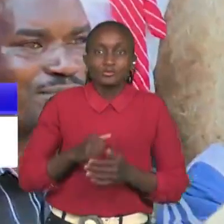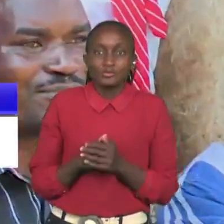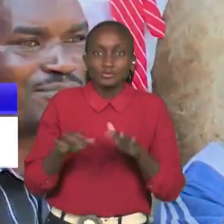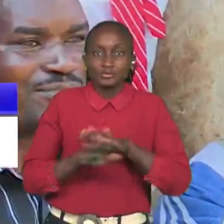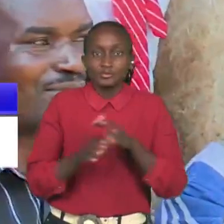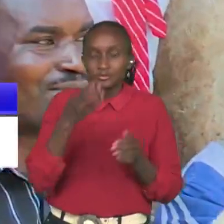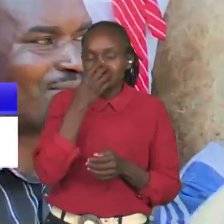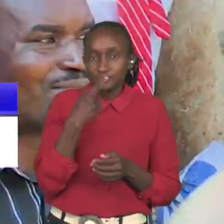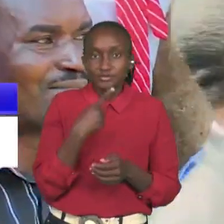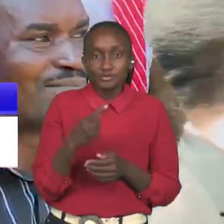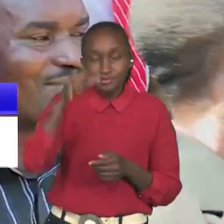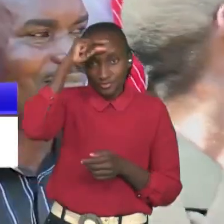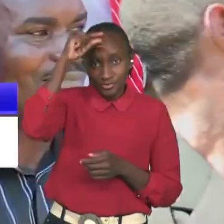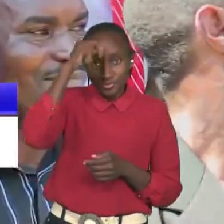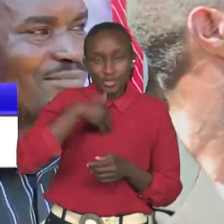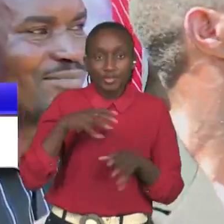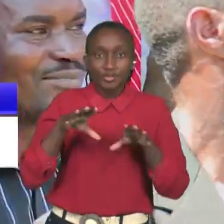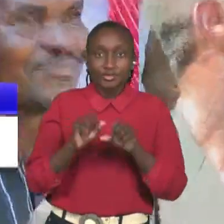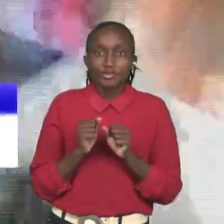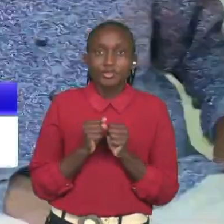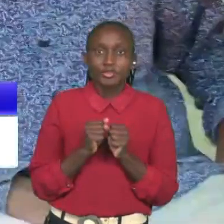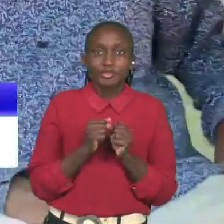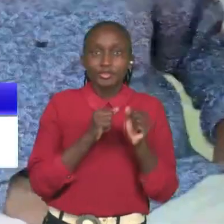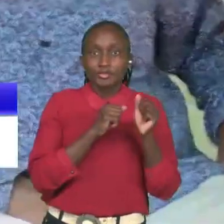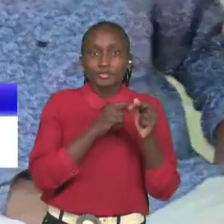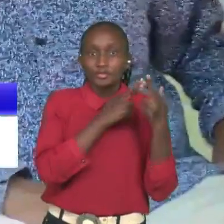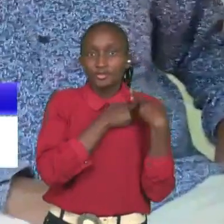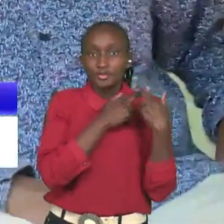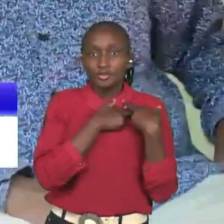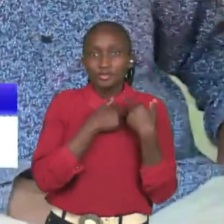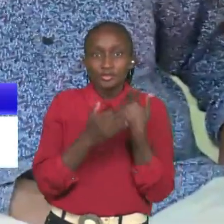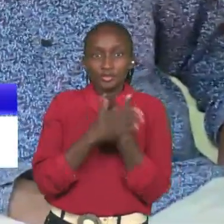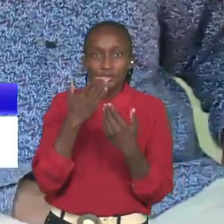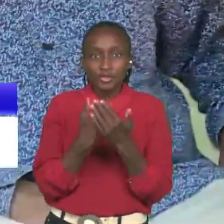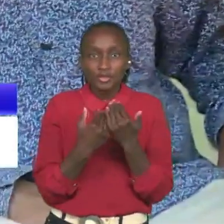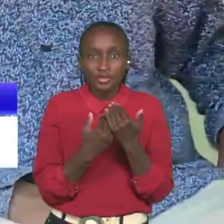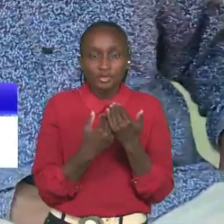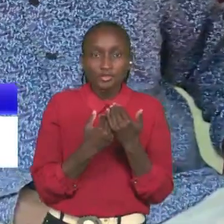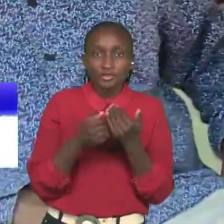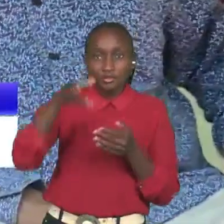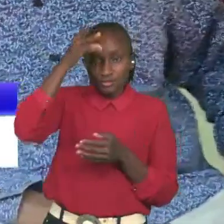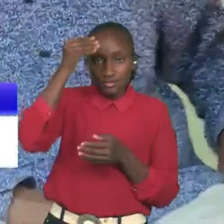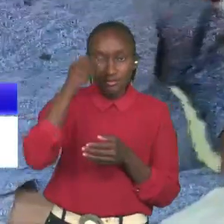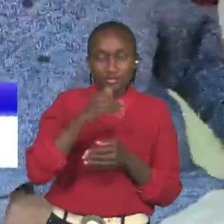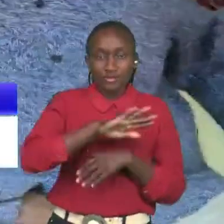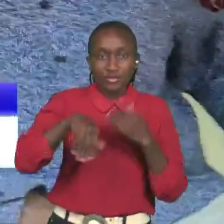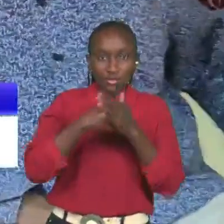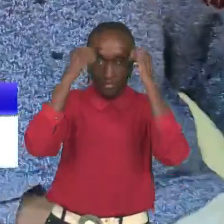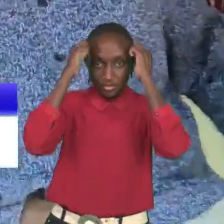Ruto said the government had taken the sole role of catering for tuition for every learner in public